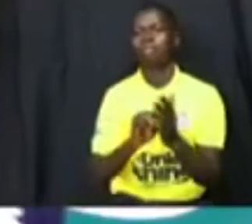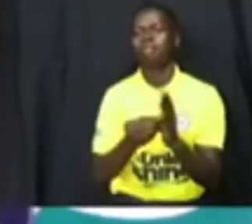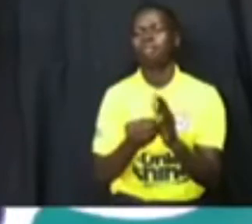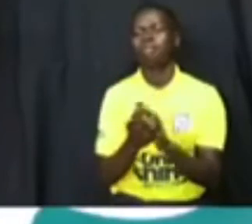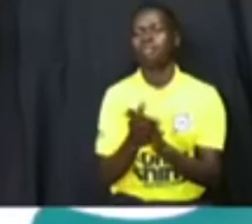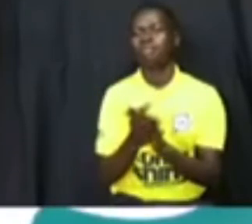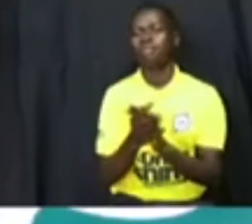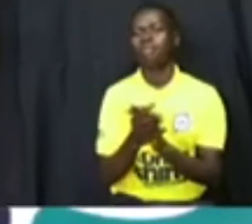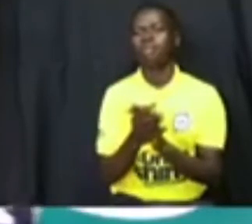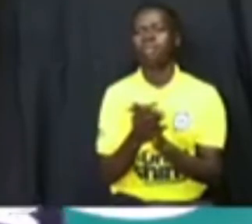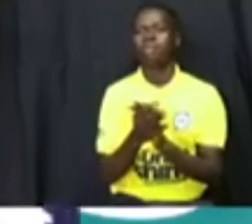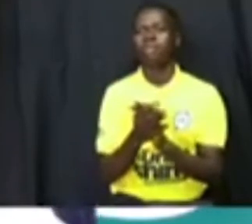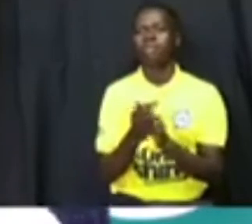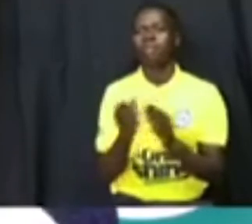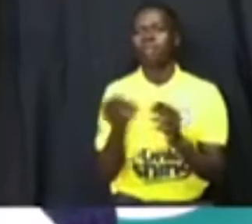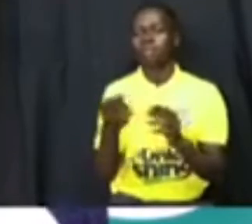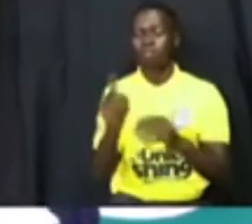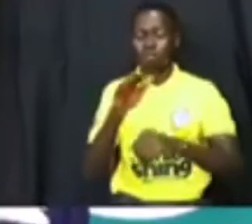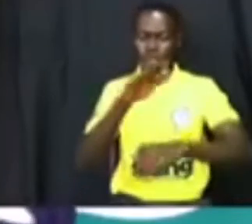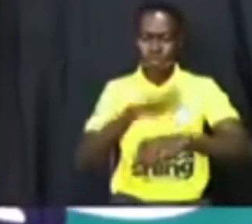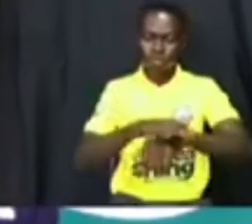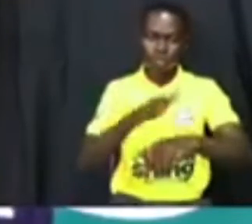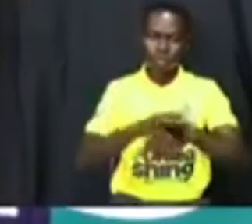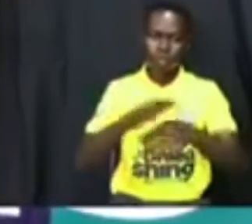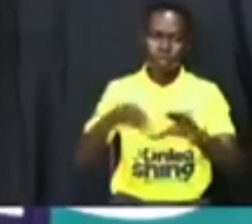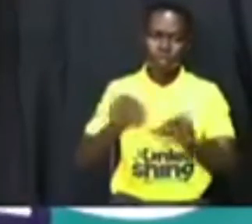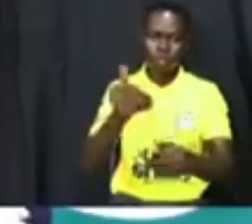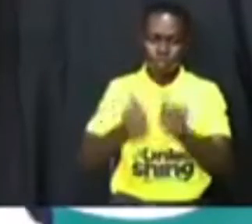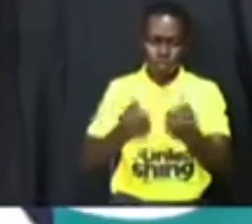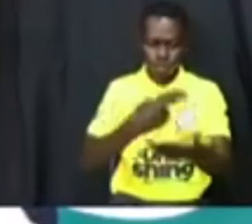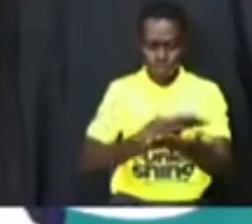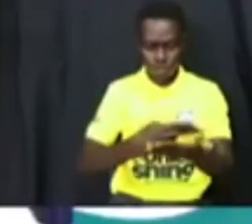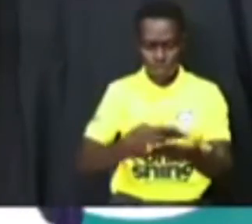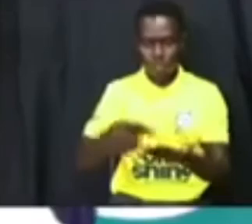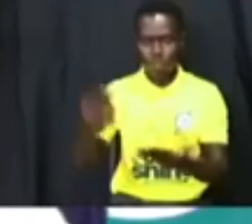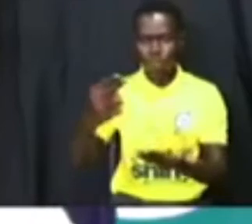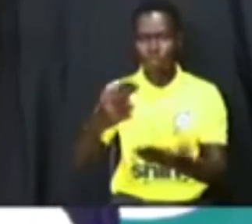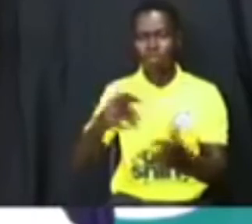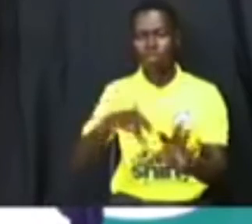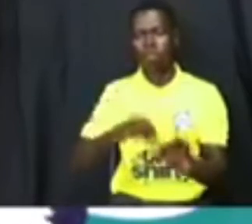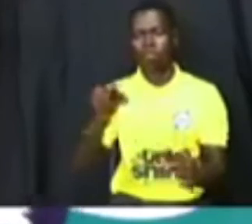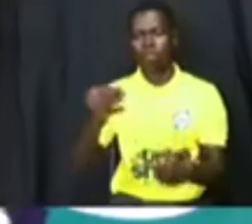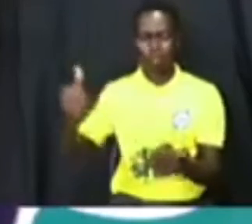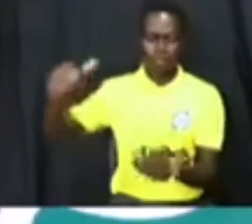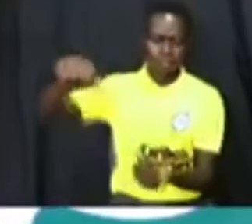The upon spirit, which is the Holy Ghost baptism,